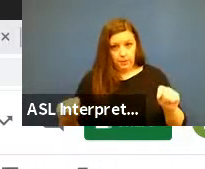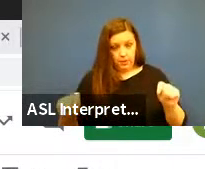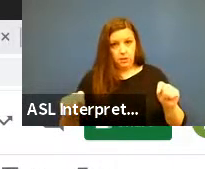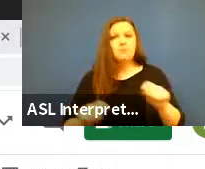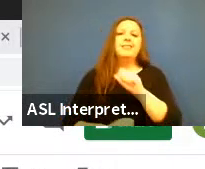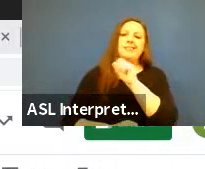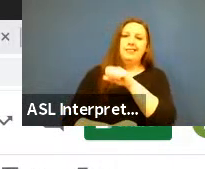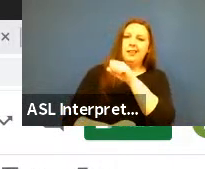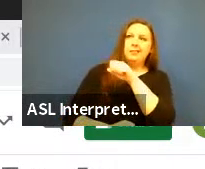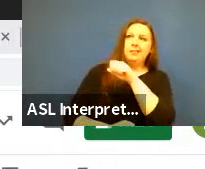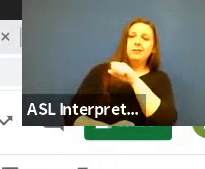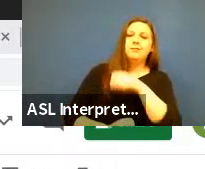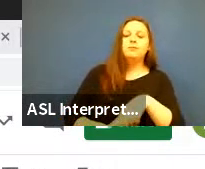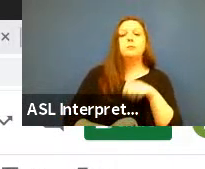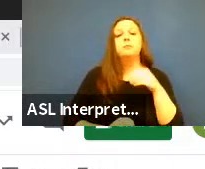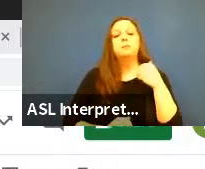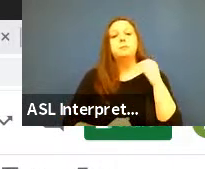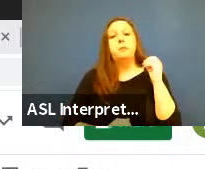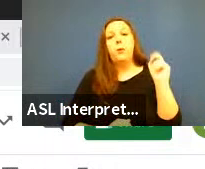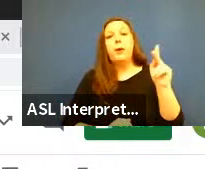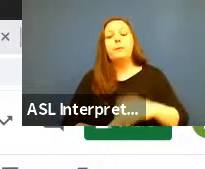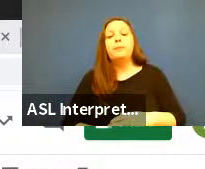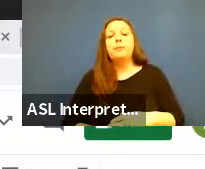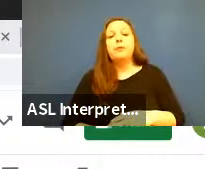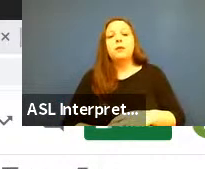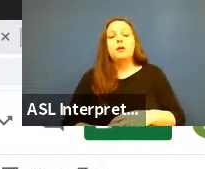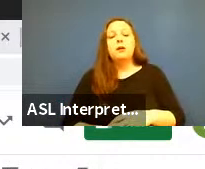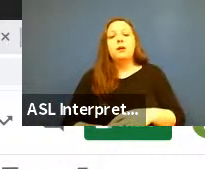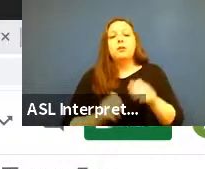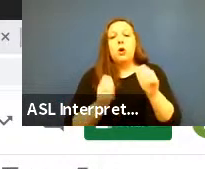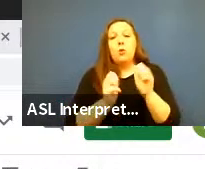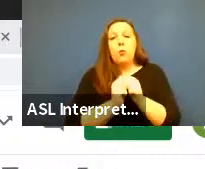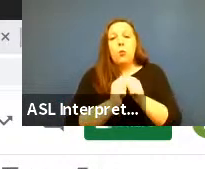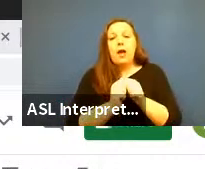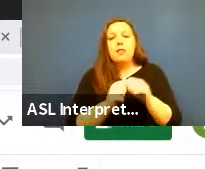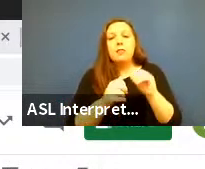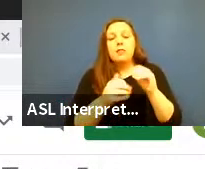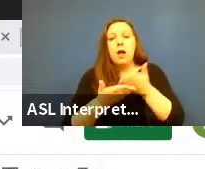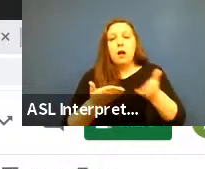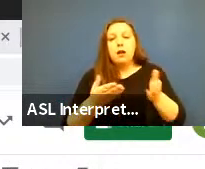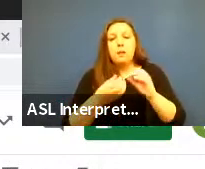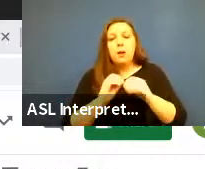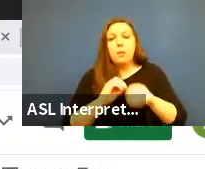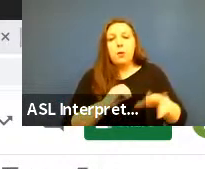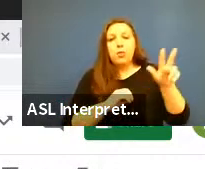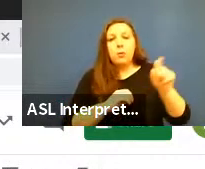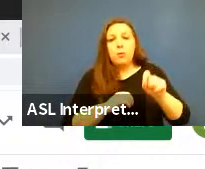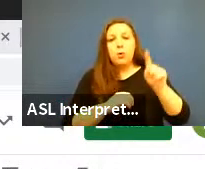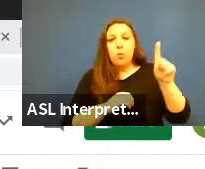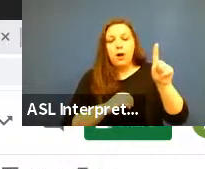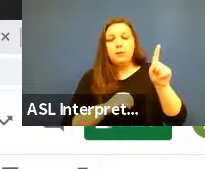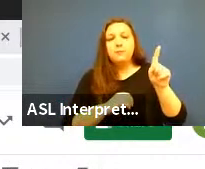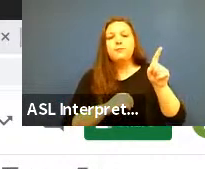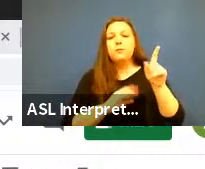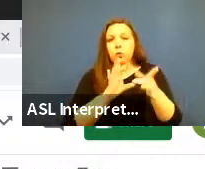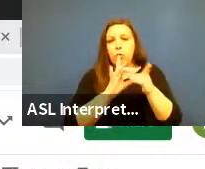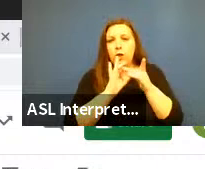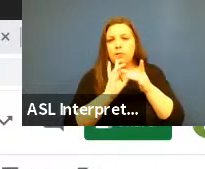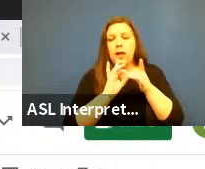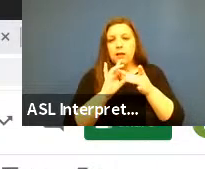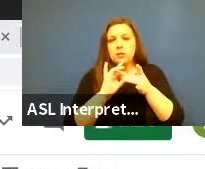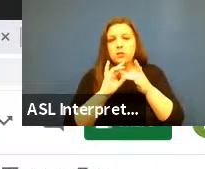Yes. Okay. All right. And so under item 3.1, this relates to